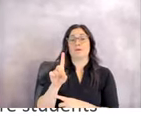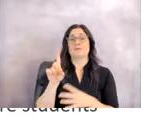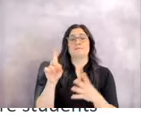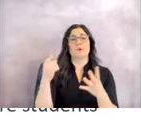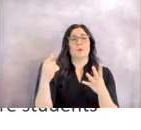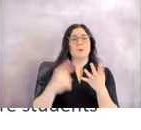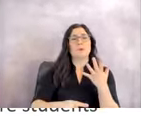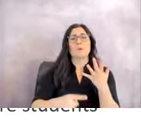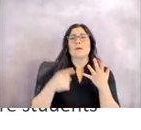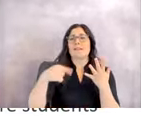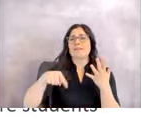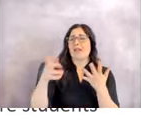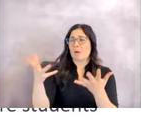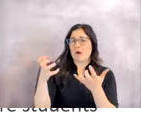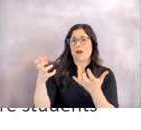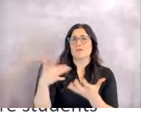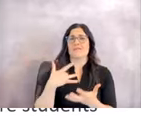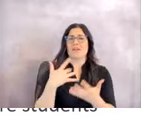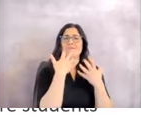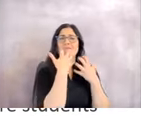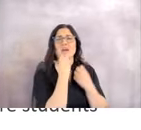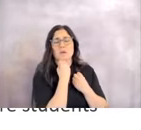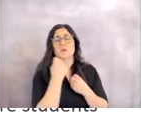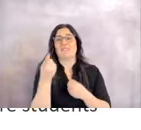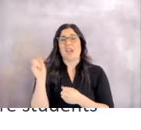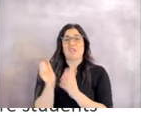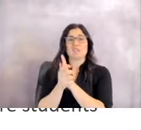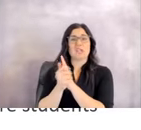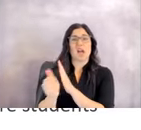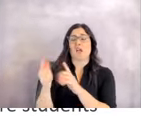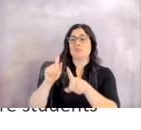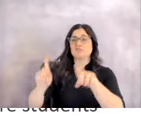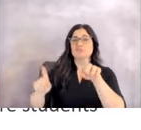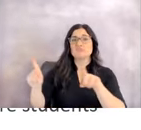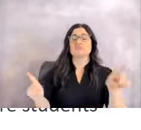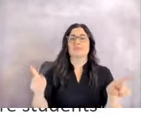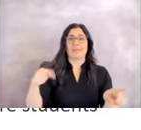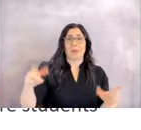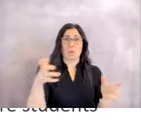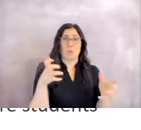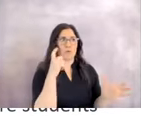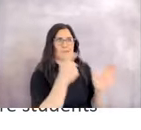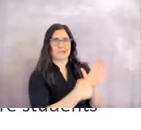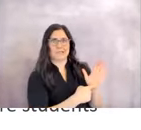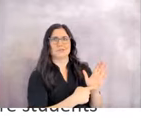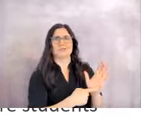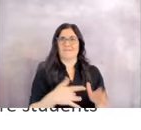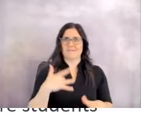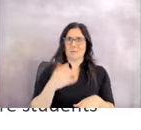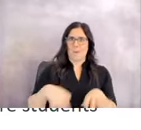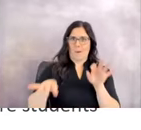Everybody's got unique skills, talents, abilities, and experience, and we all just want to be recognized. We all want to feel that we